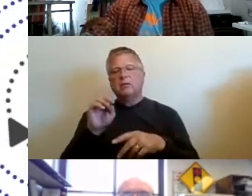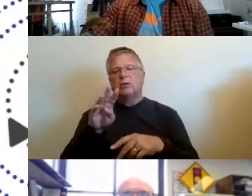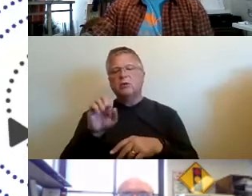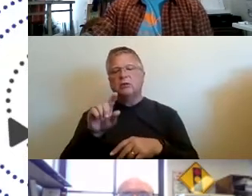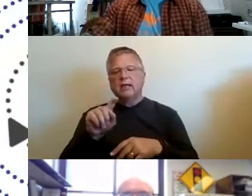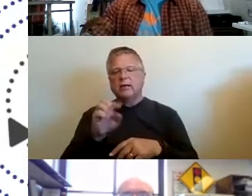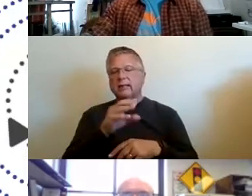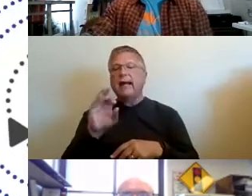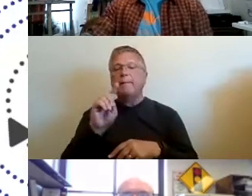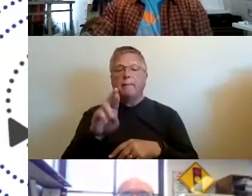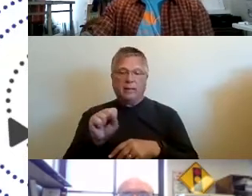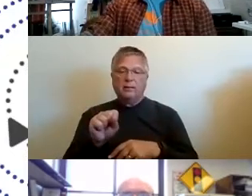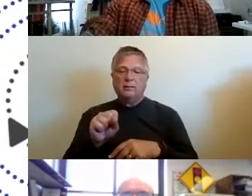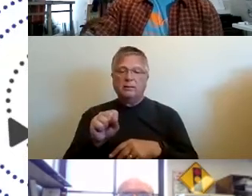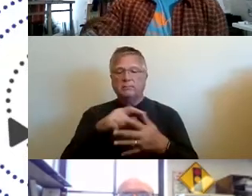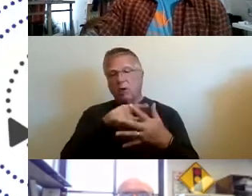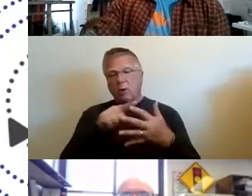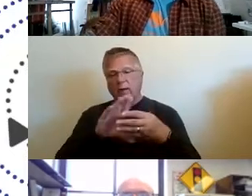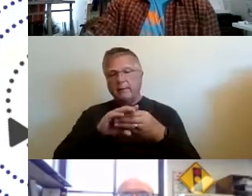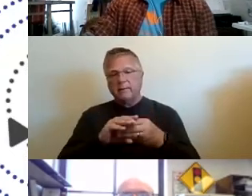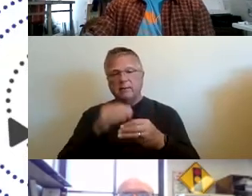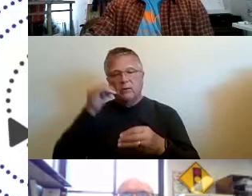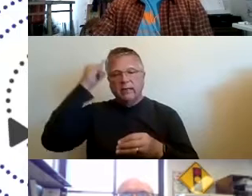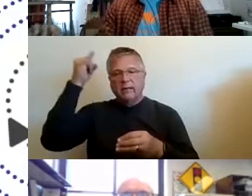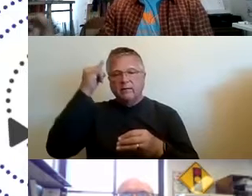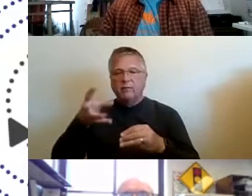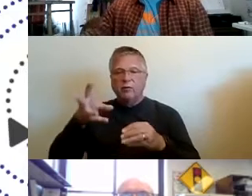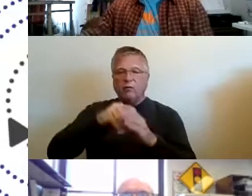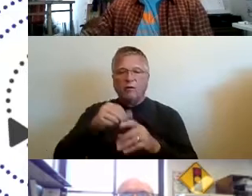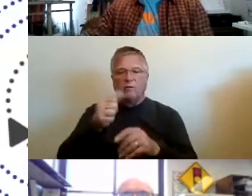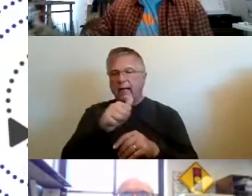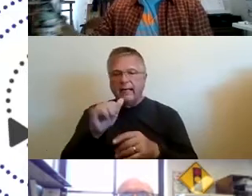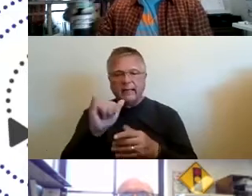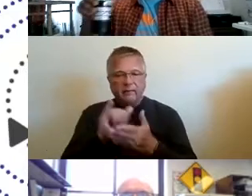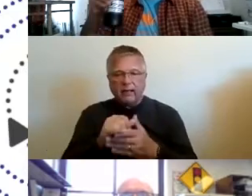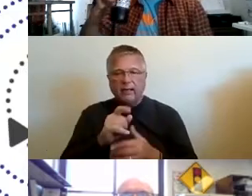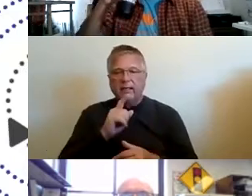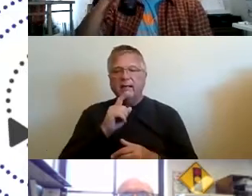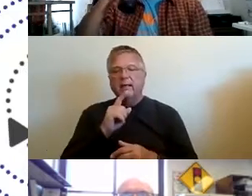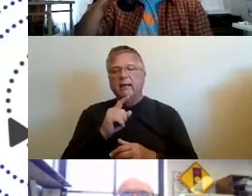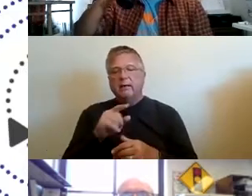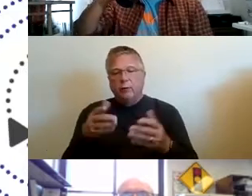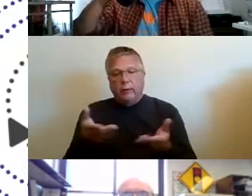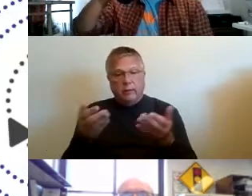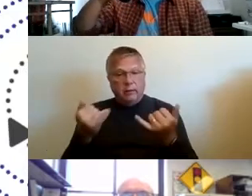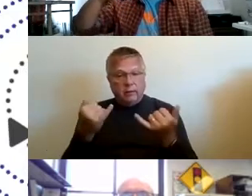please understand that if you are involved in any of this phase, if you are present here today, this is the